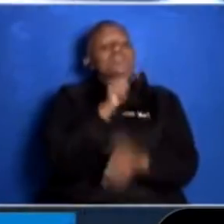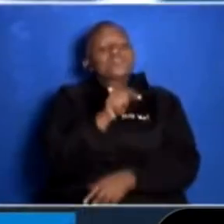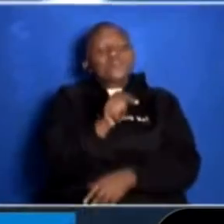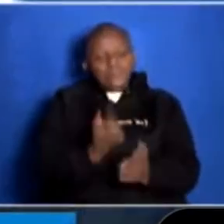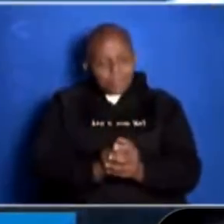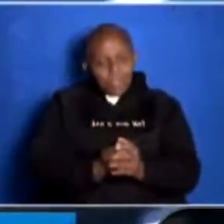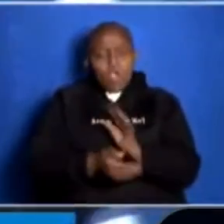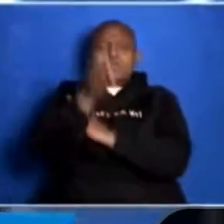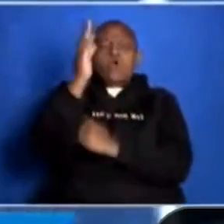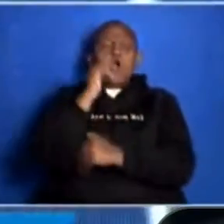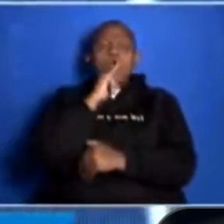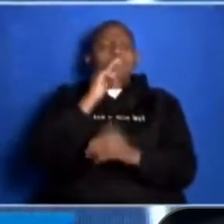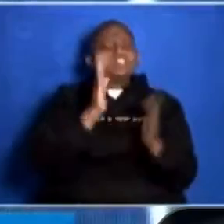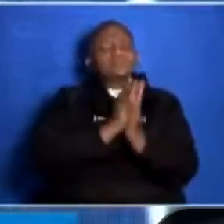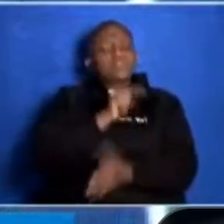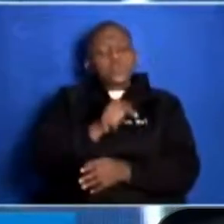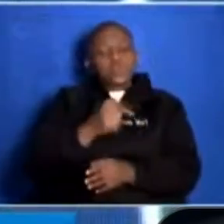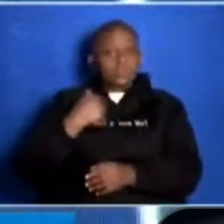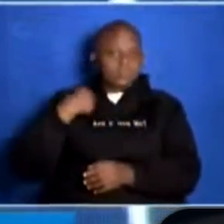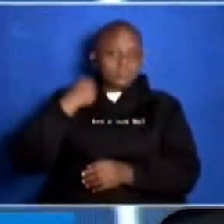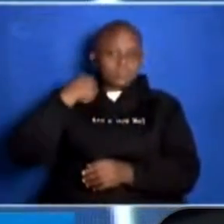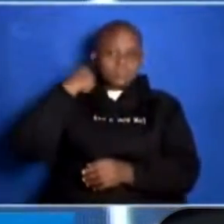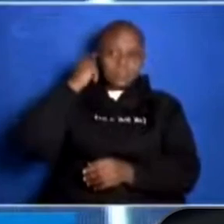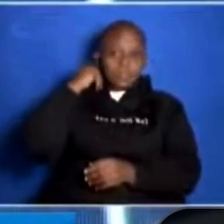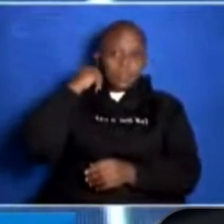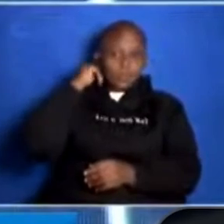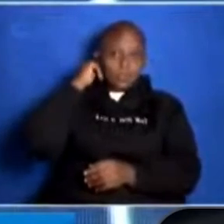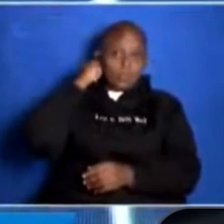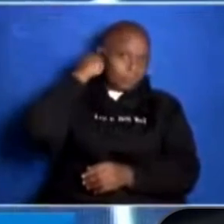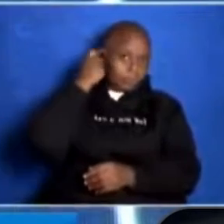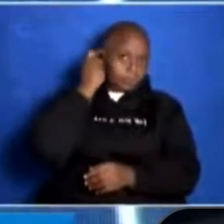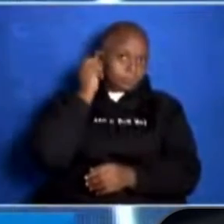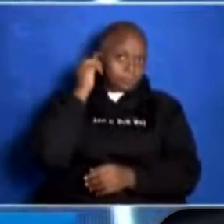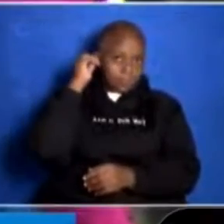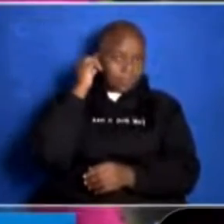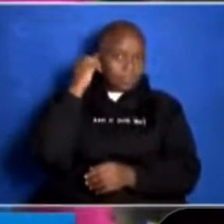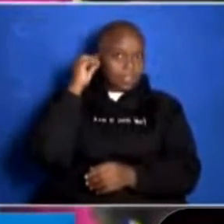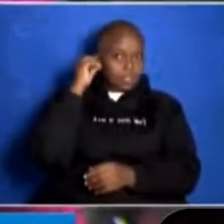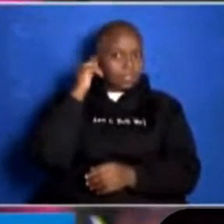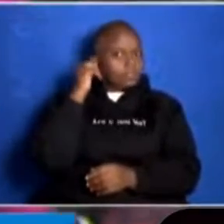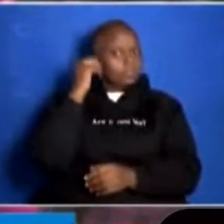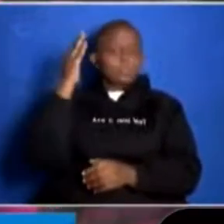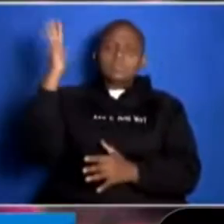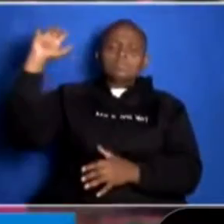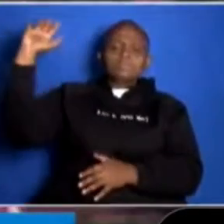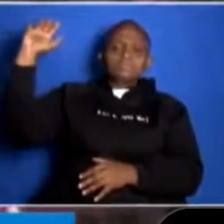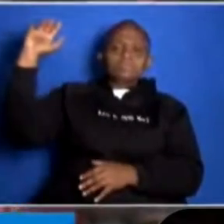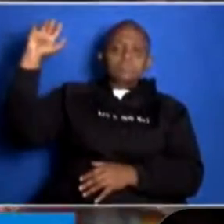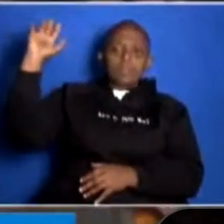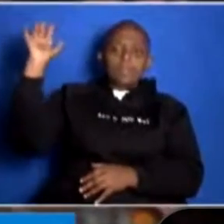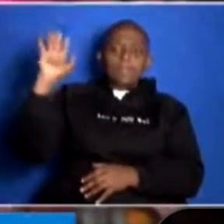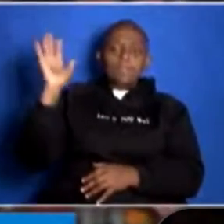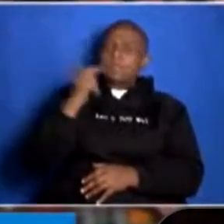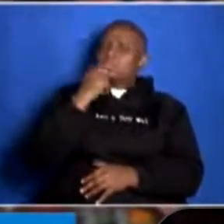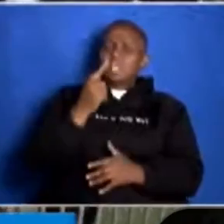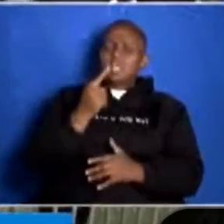Gideon. The Lord God is with you. Bwana pamoja nawe Gideon. You mighty man of valor. Wewe mtu mkuu shujaa. Raise your hand. Punga mkono wako juu. Say,